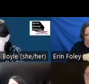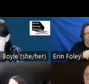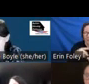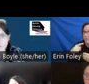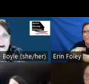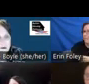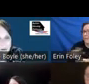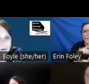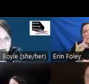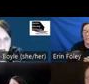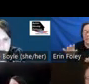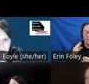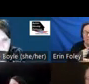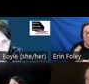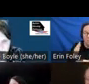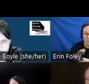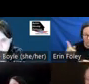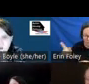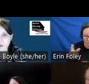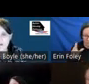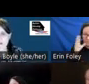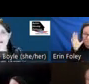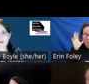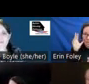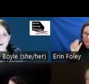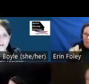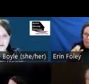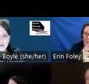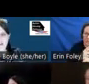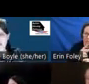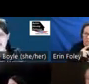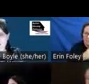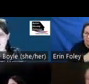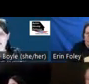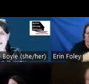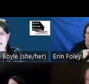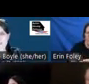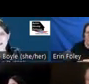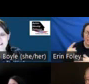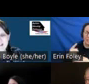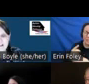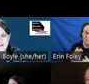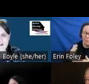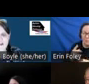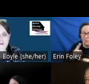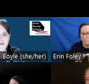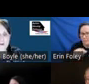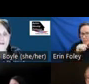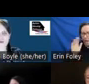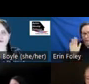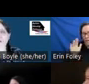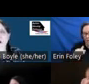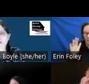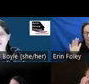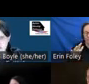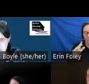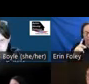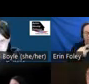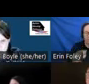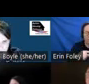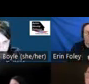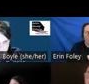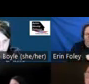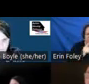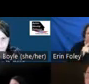Please note that while her parents can use the rent to pay the mortgage, they cannot use the expectation of the rent to qualify